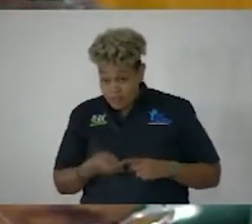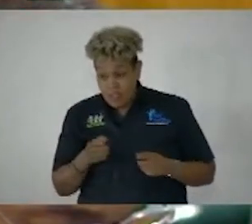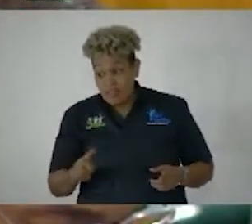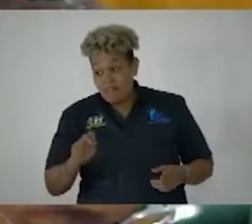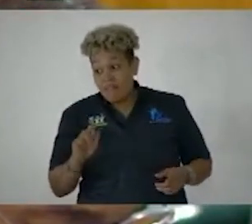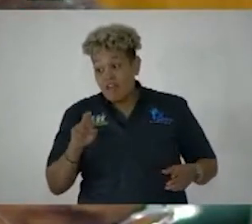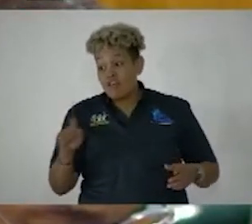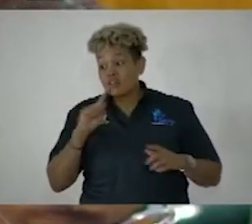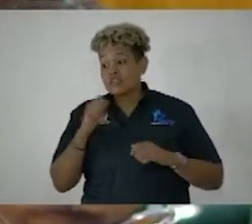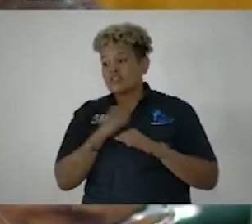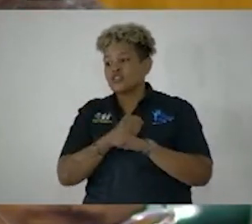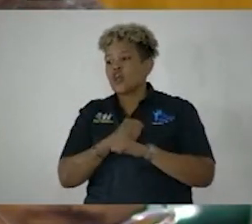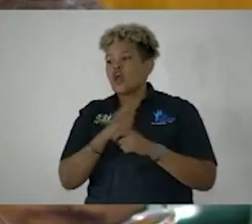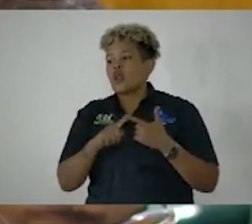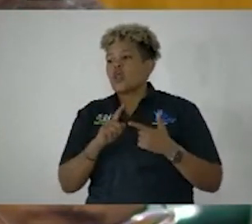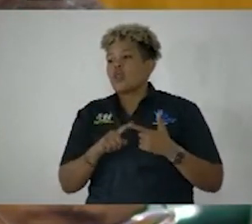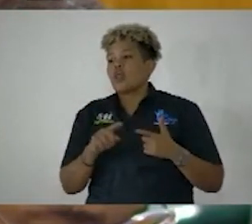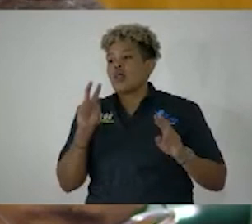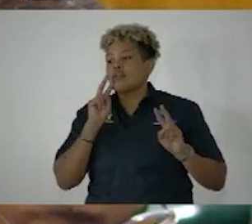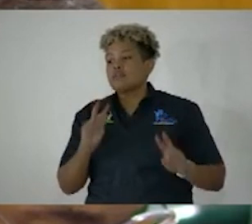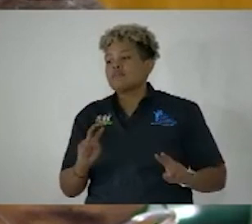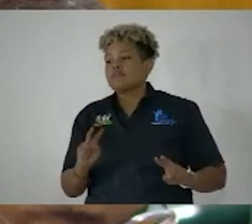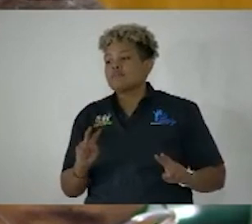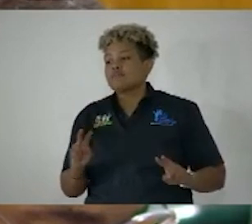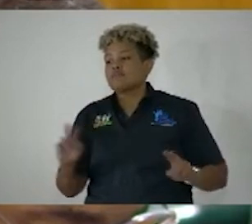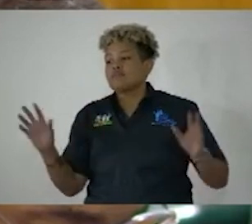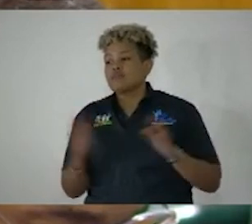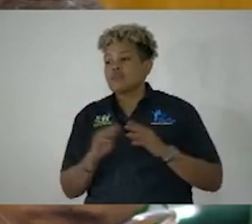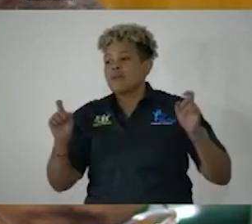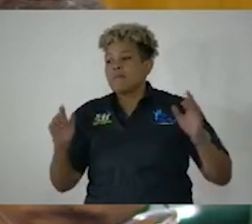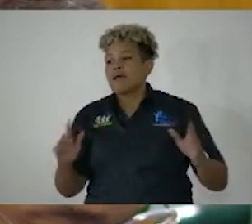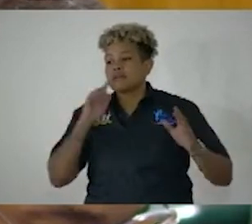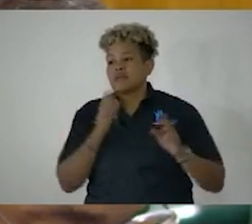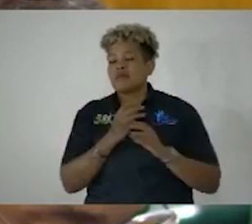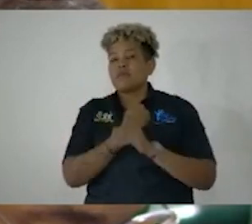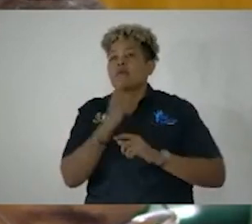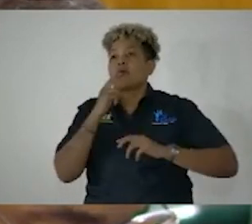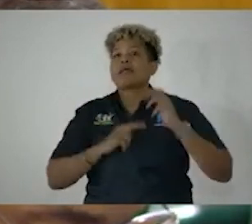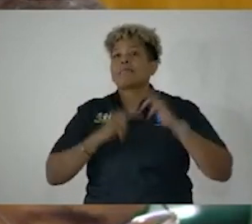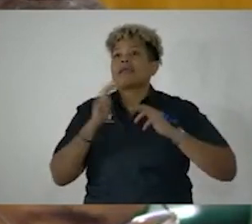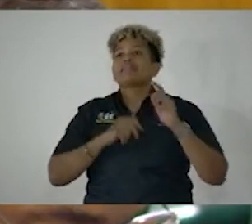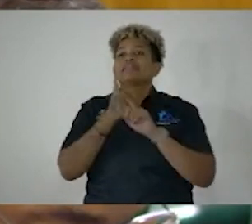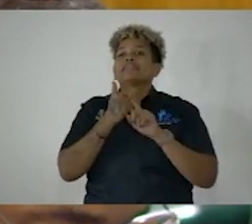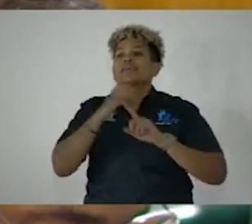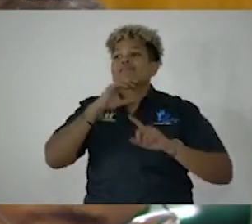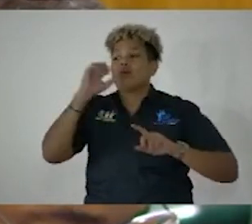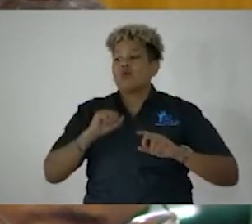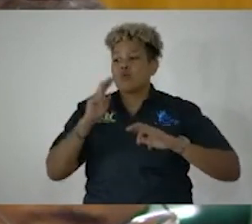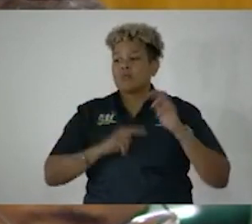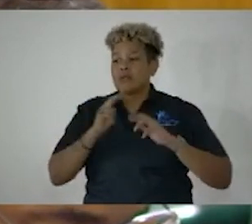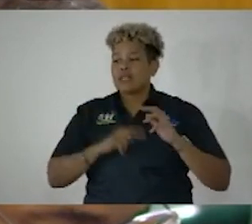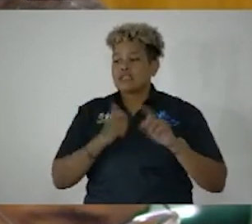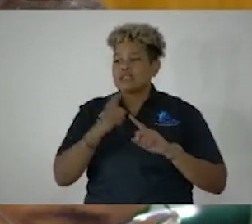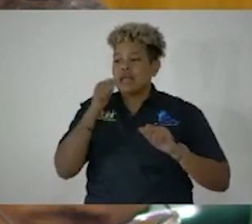Royal is to deal with security, is to deal with the overall management of the property. But the building is a very old building that has